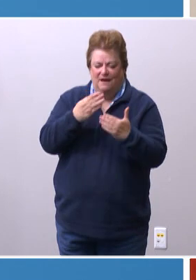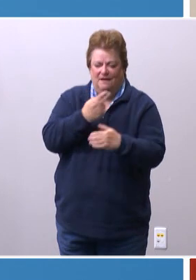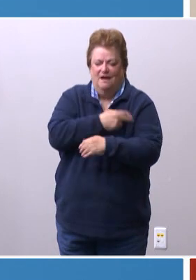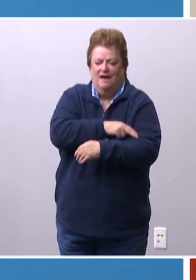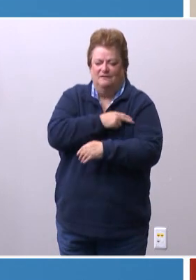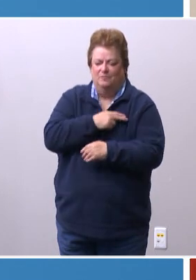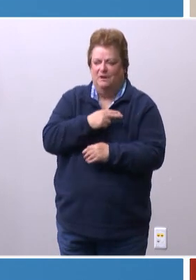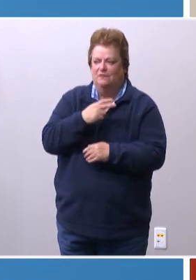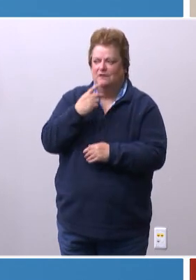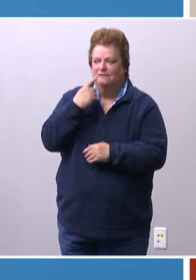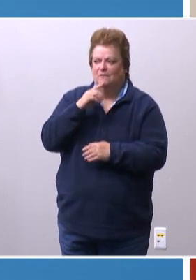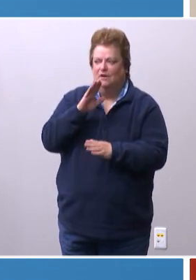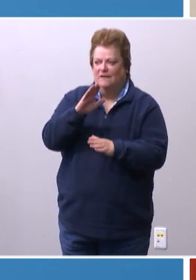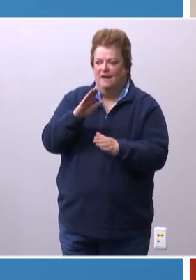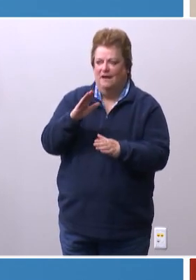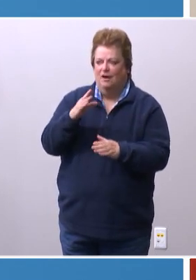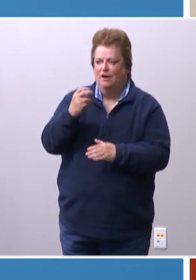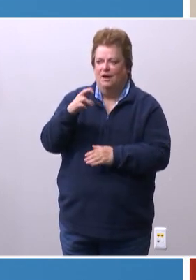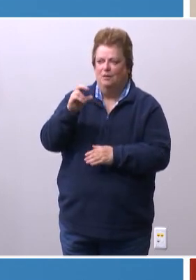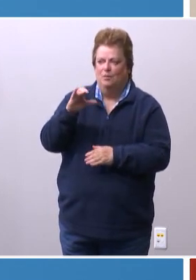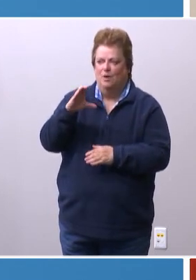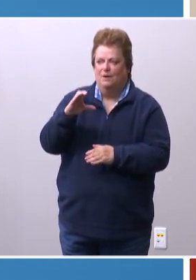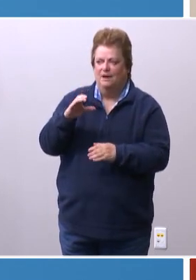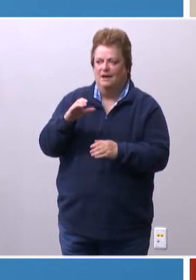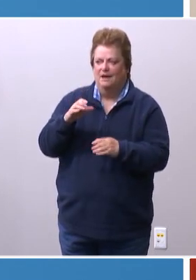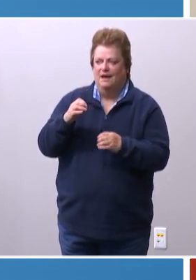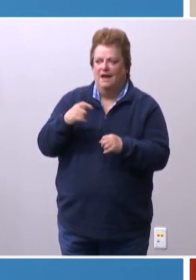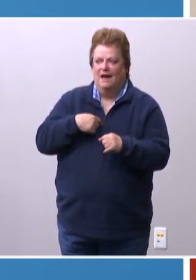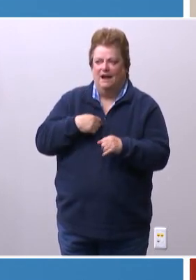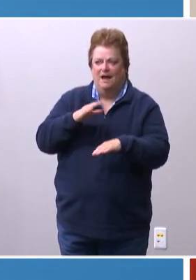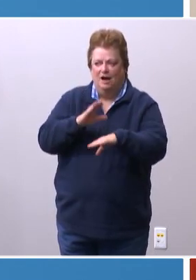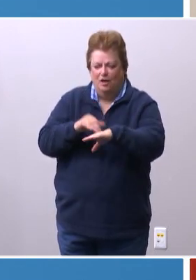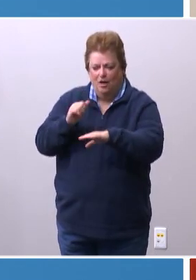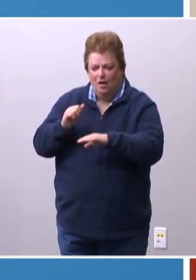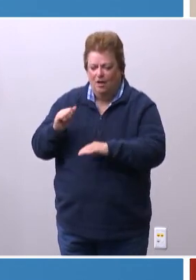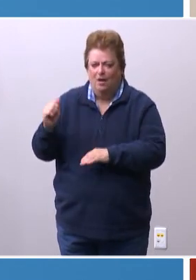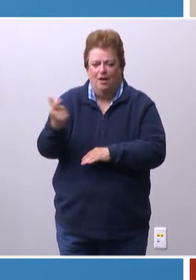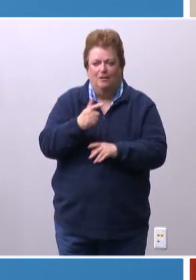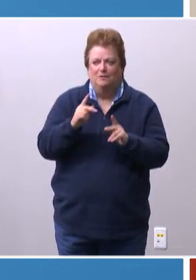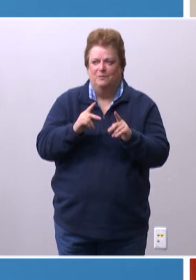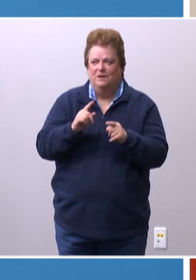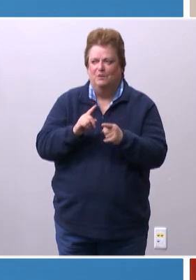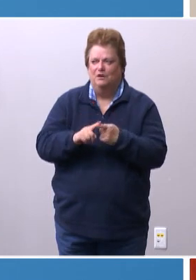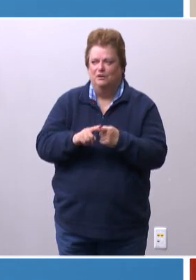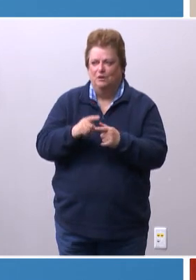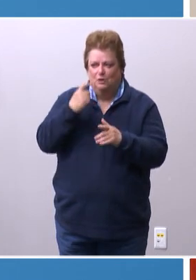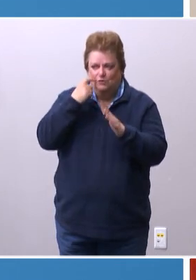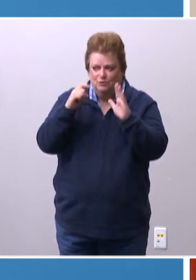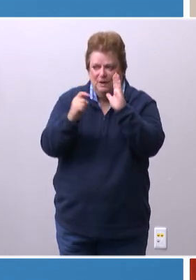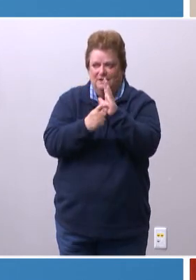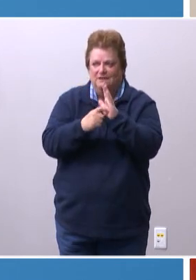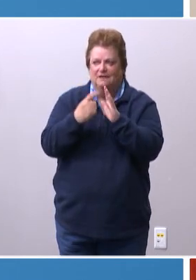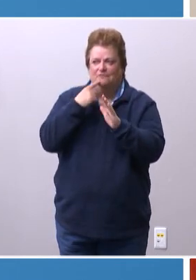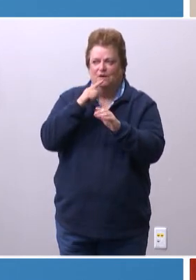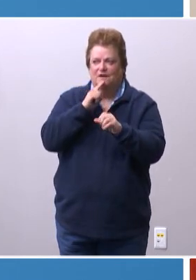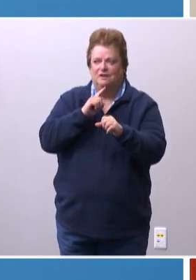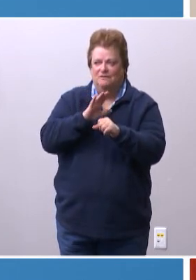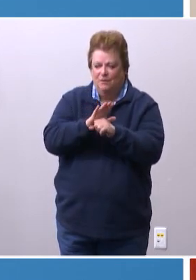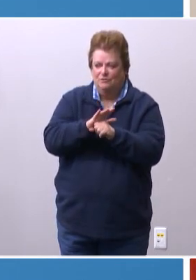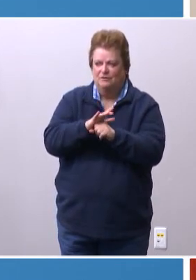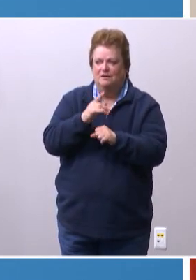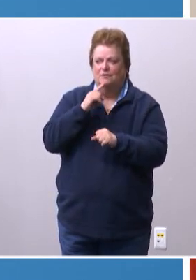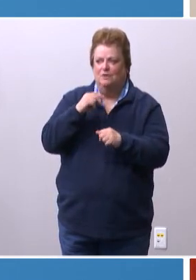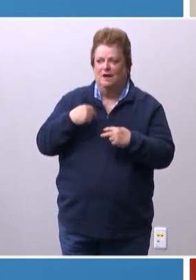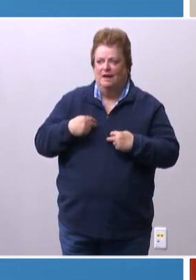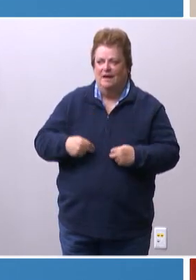their heroic efforts during the pandemic. And I call on all residents to acknowledge them for their devotion to the health and well-being of our